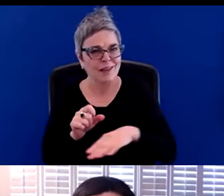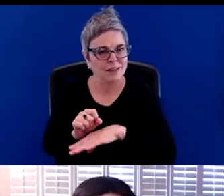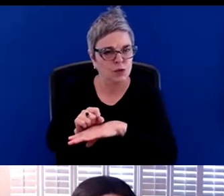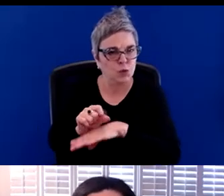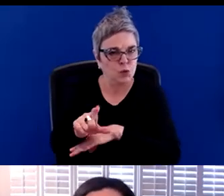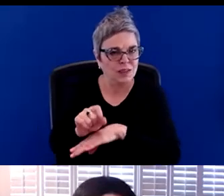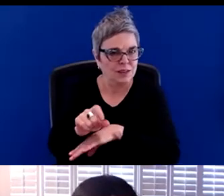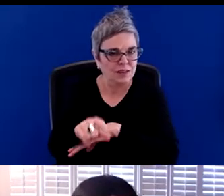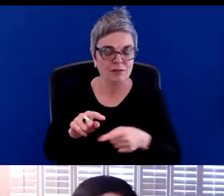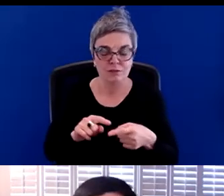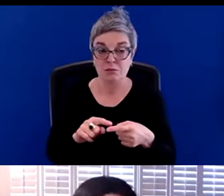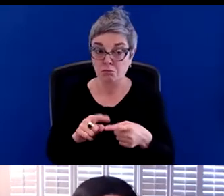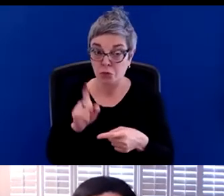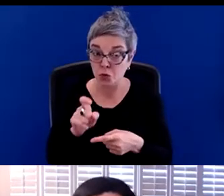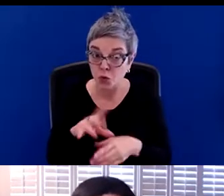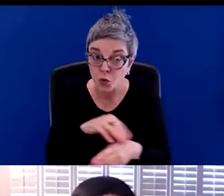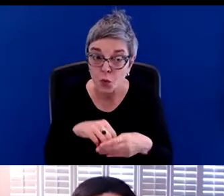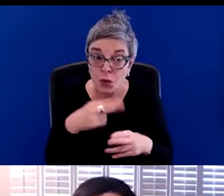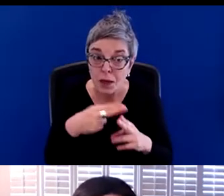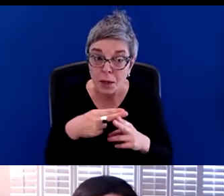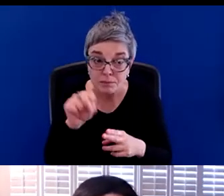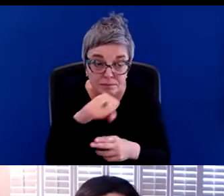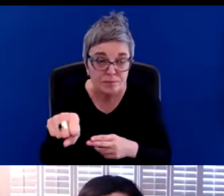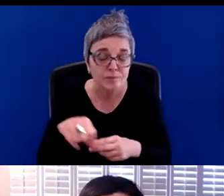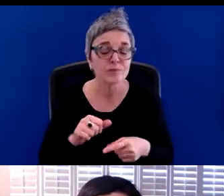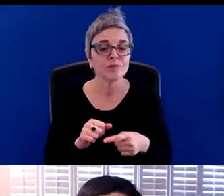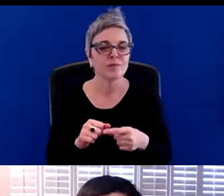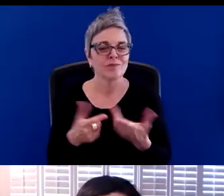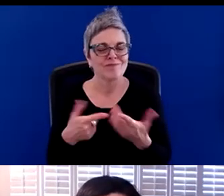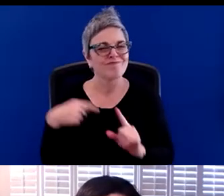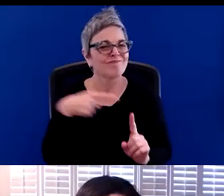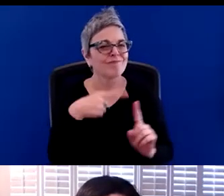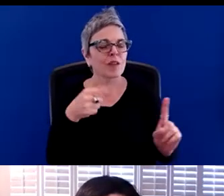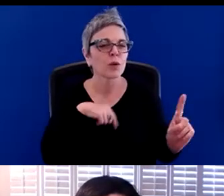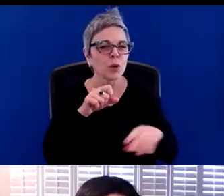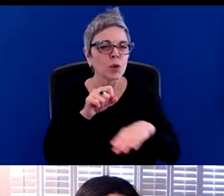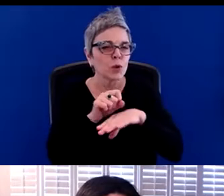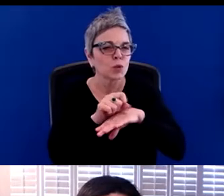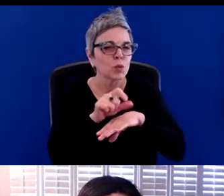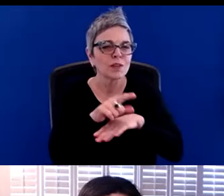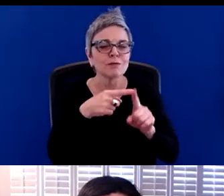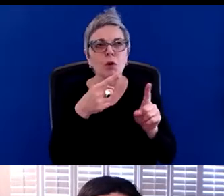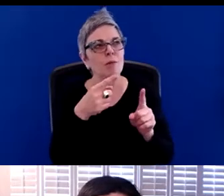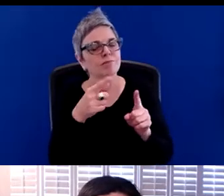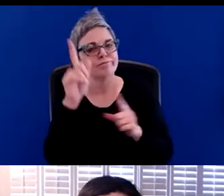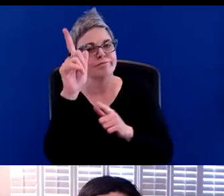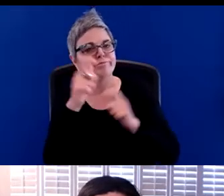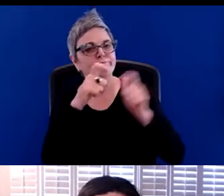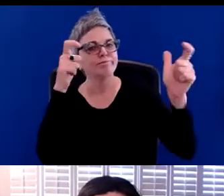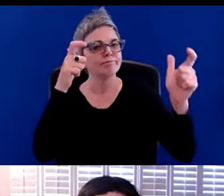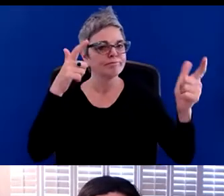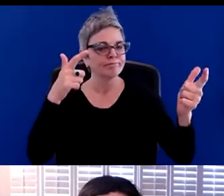names and how to go about that, particularly when thinking about tweets that were coming from well-known organizations